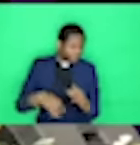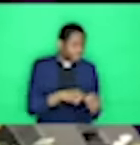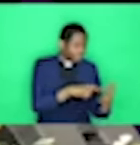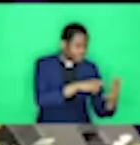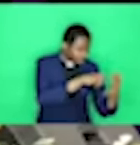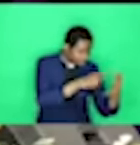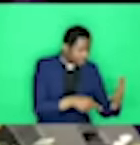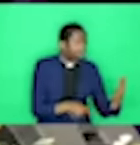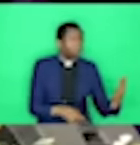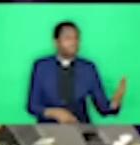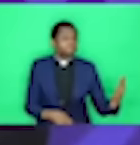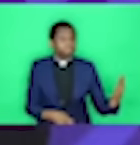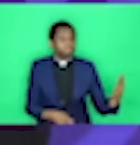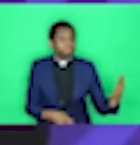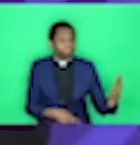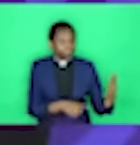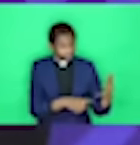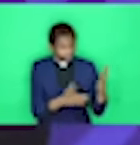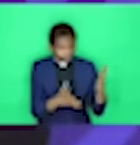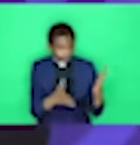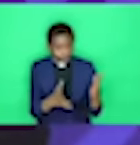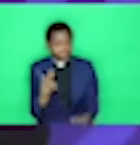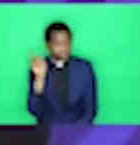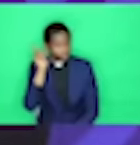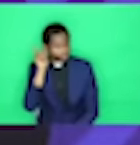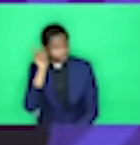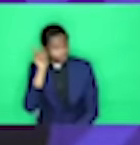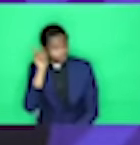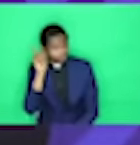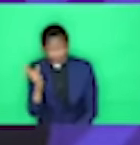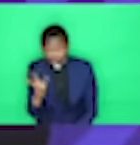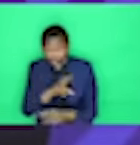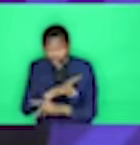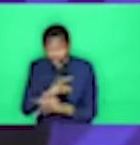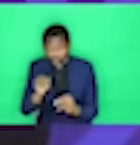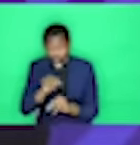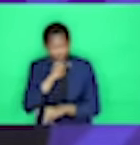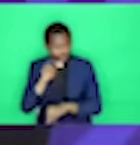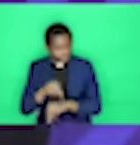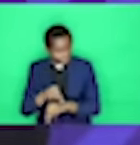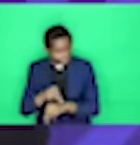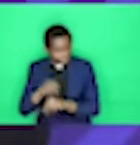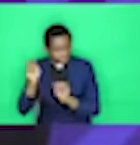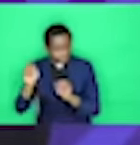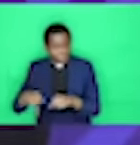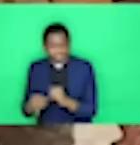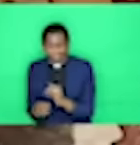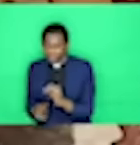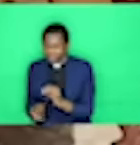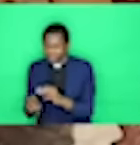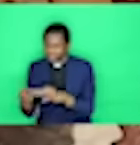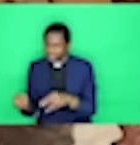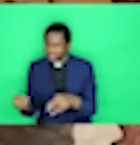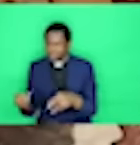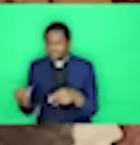take this from me. No nation does rise in development above